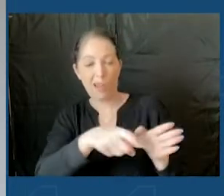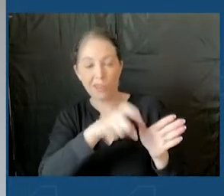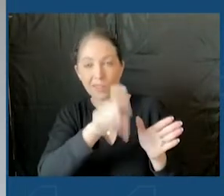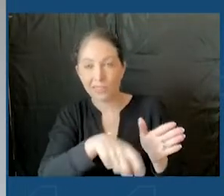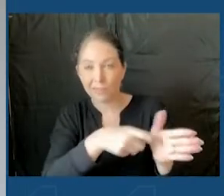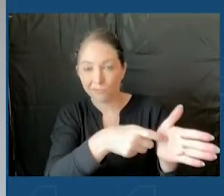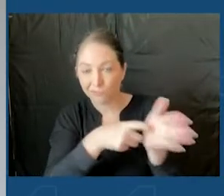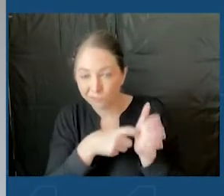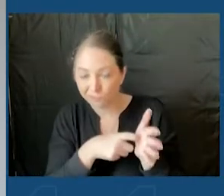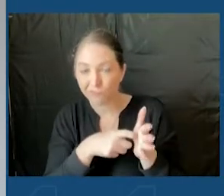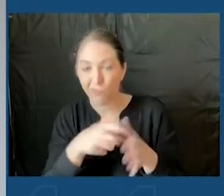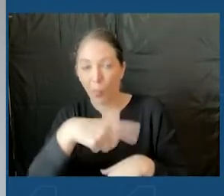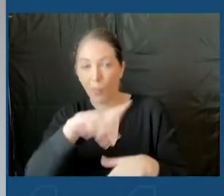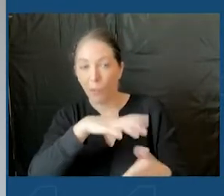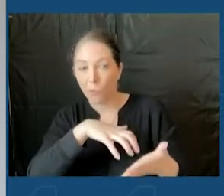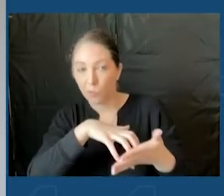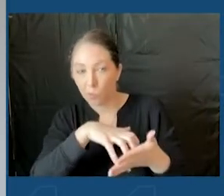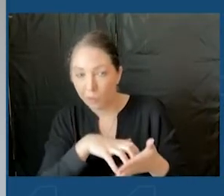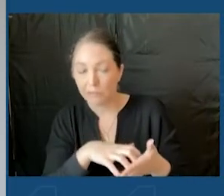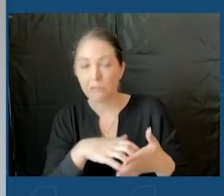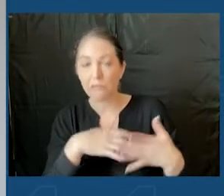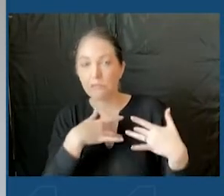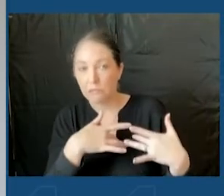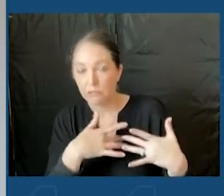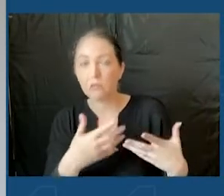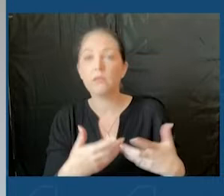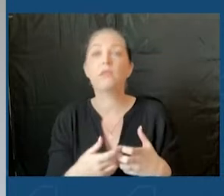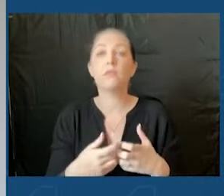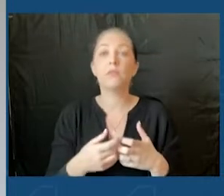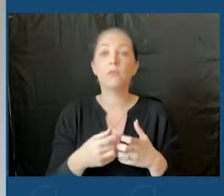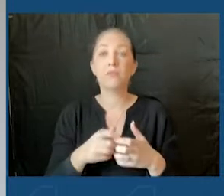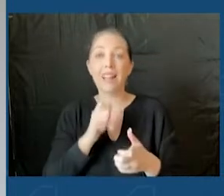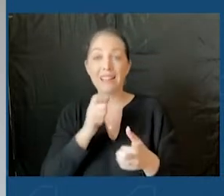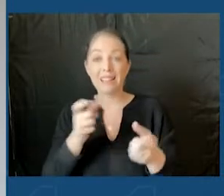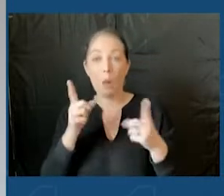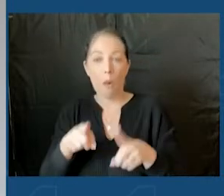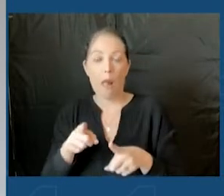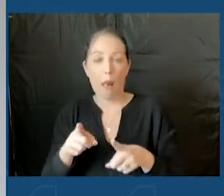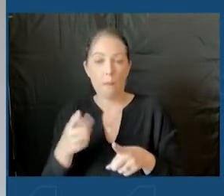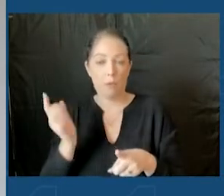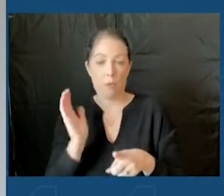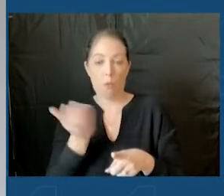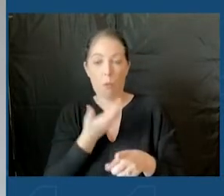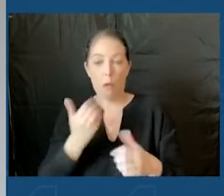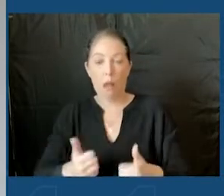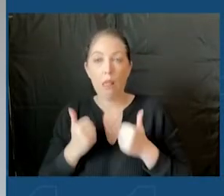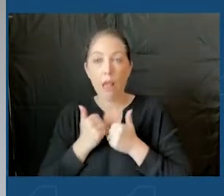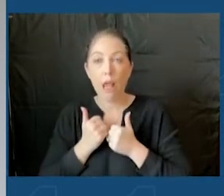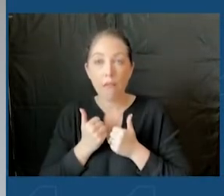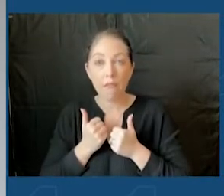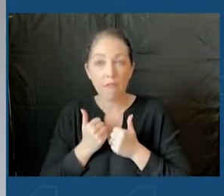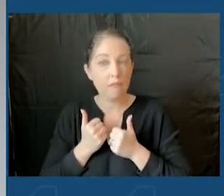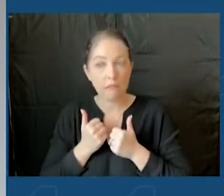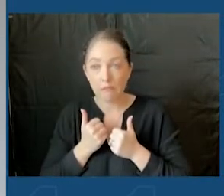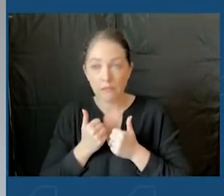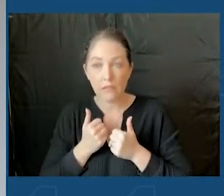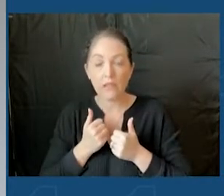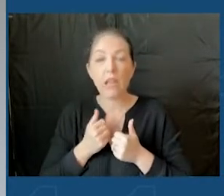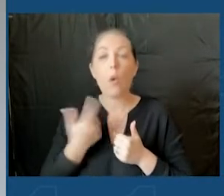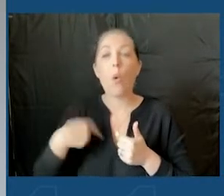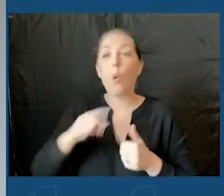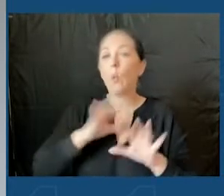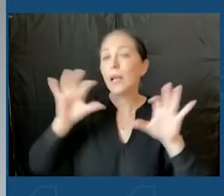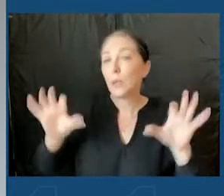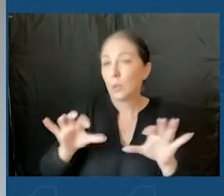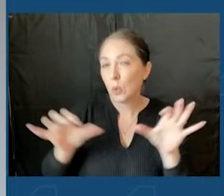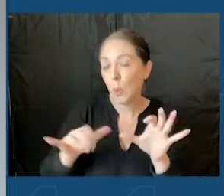the most vulnerable in our society. It's not what happens to us in life, It's what we do about it that makes the difference and determines